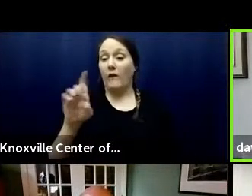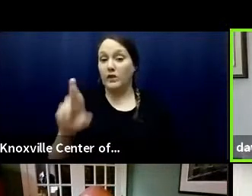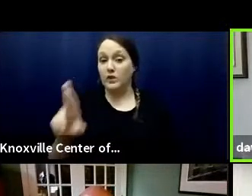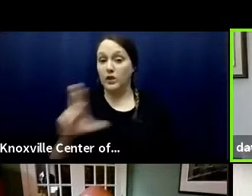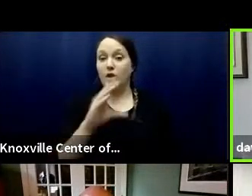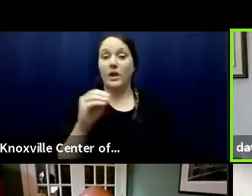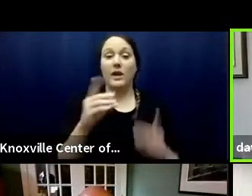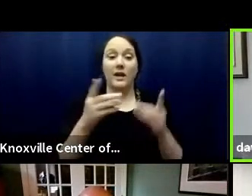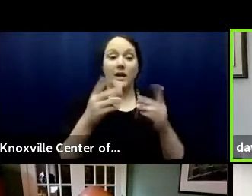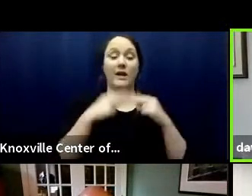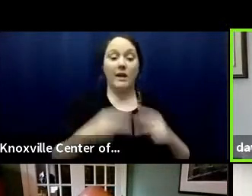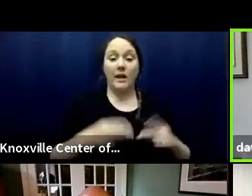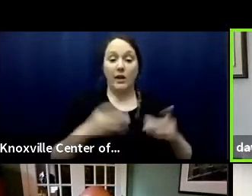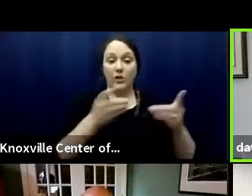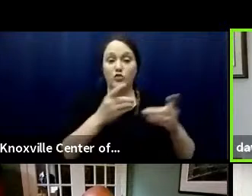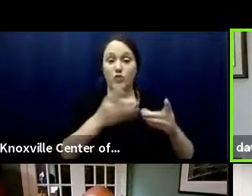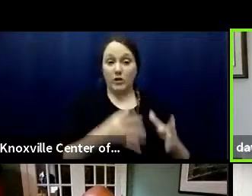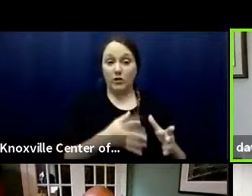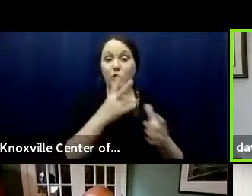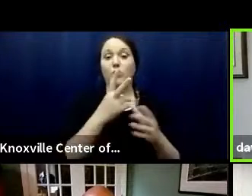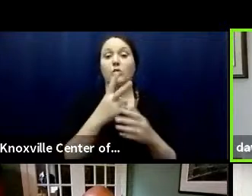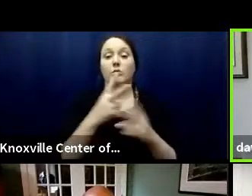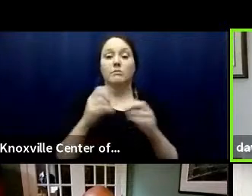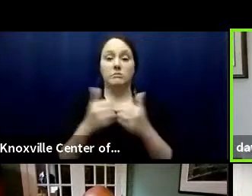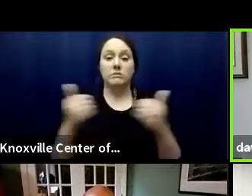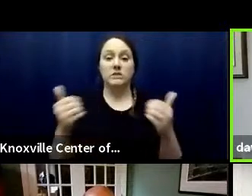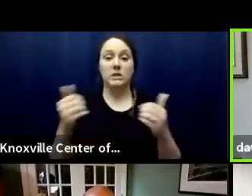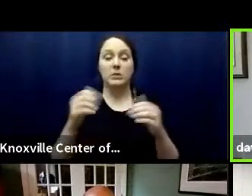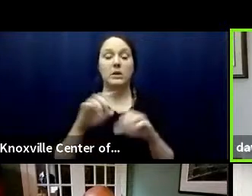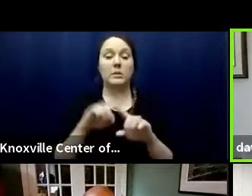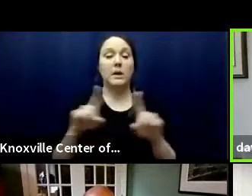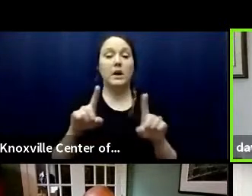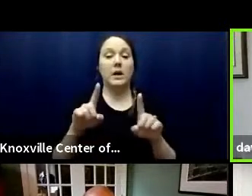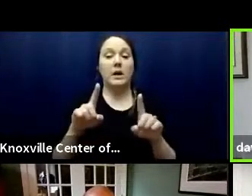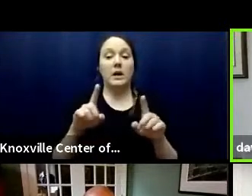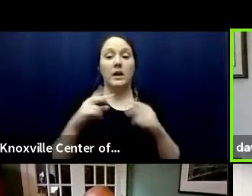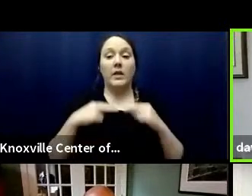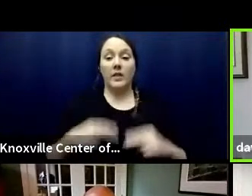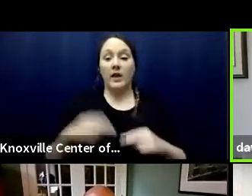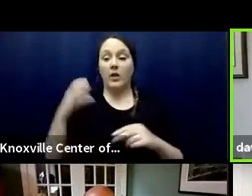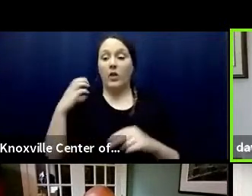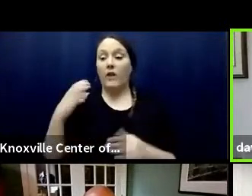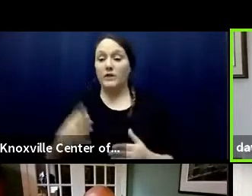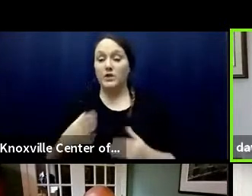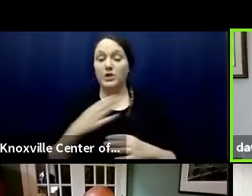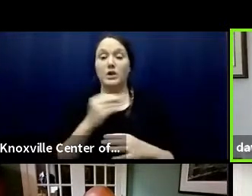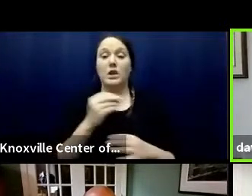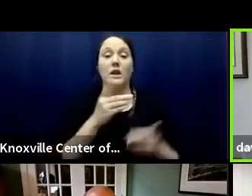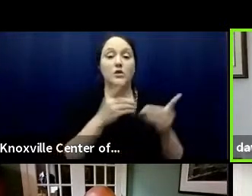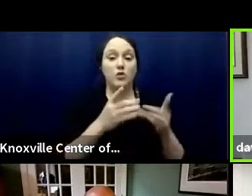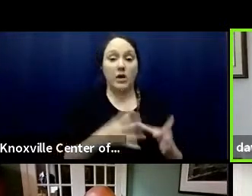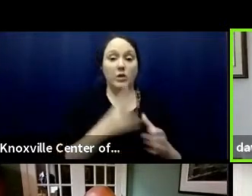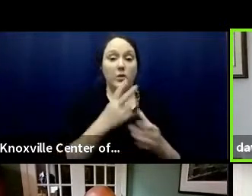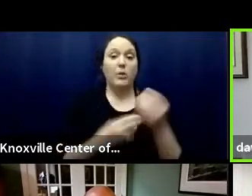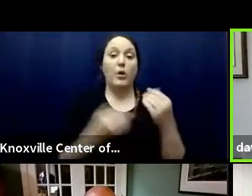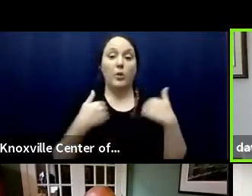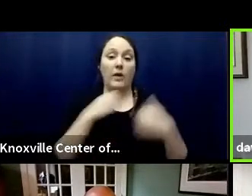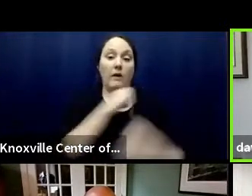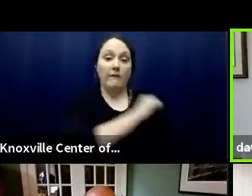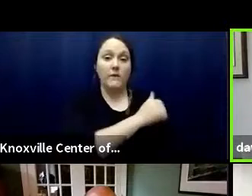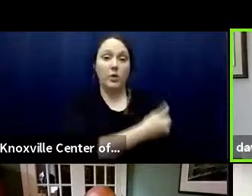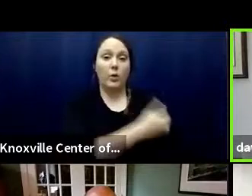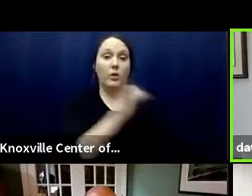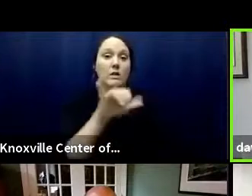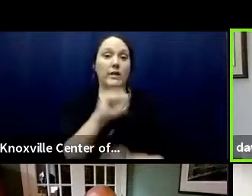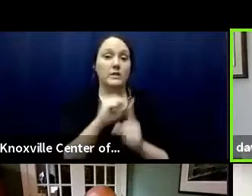separate statutes that come into play, but both the health officer and the health director both have authority in that